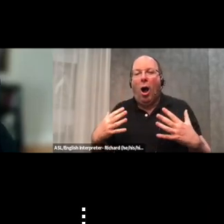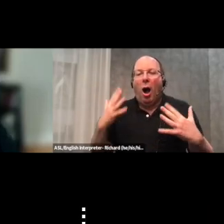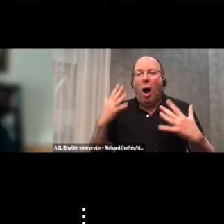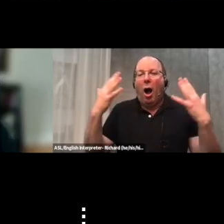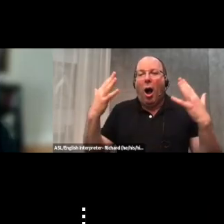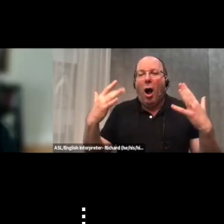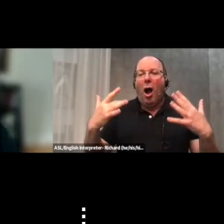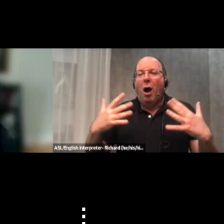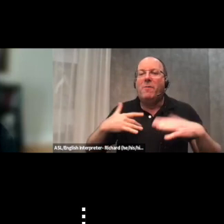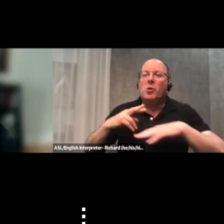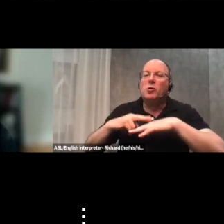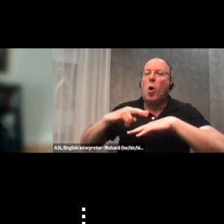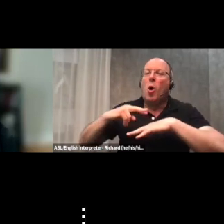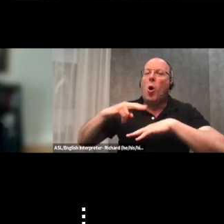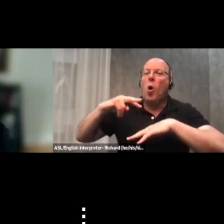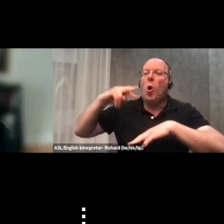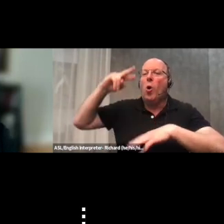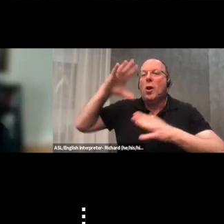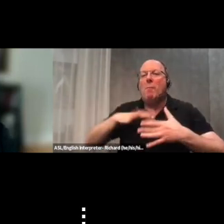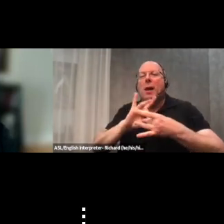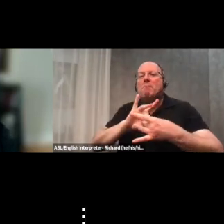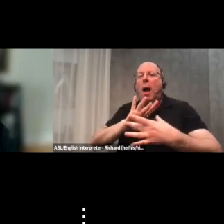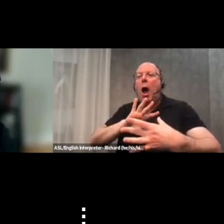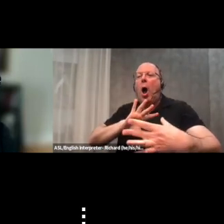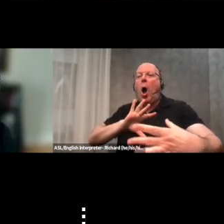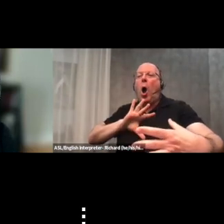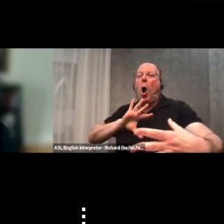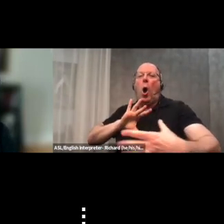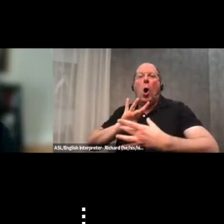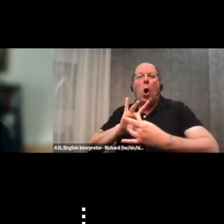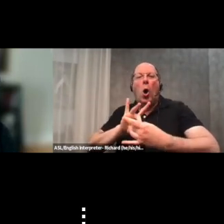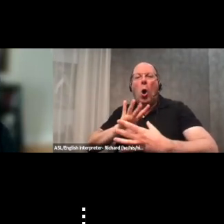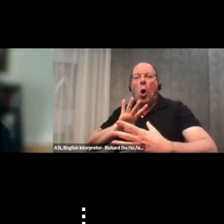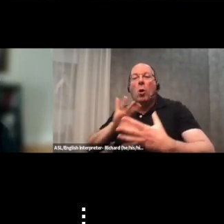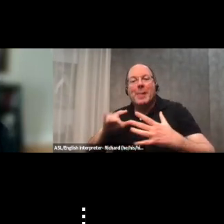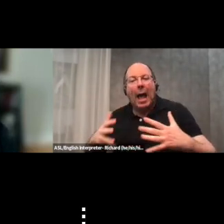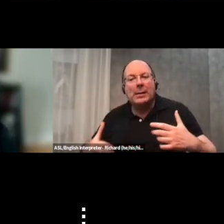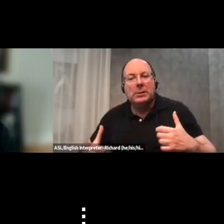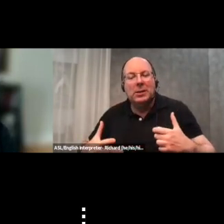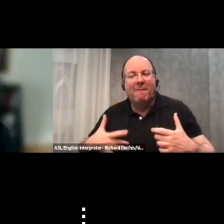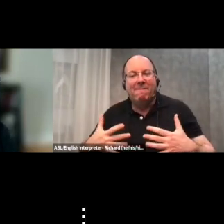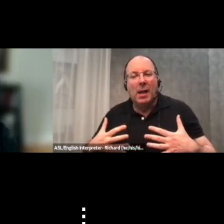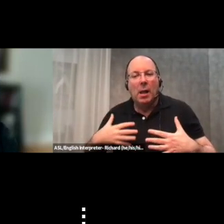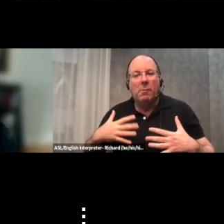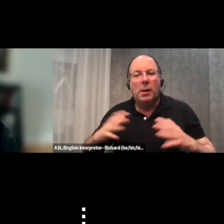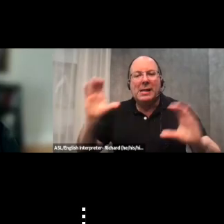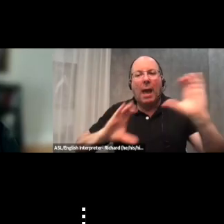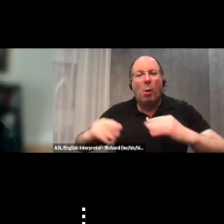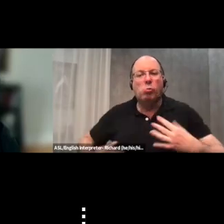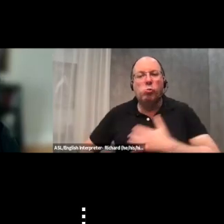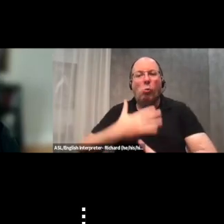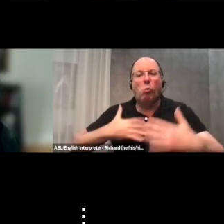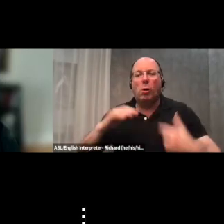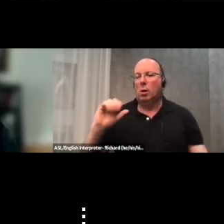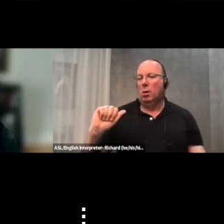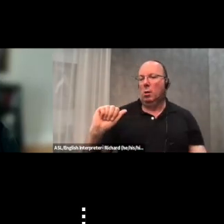like floaty or dissociating with their bodies, which is associated with the adrenaline that impact play can create.